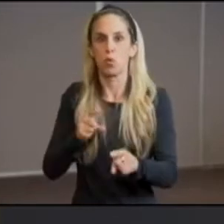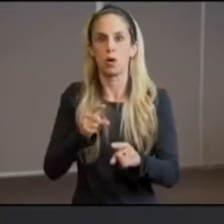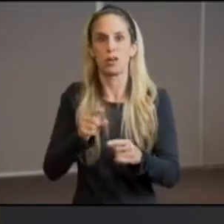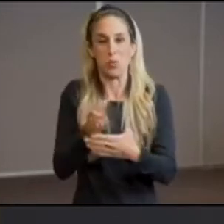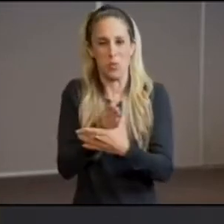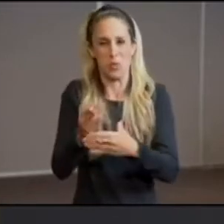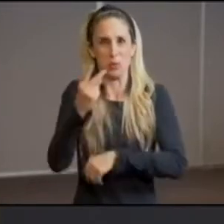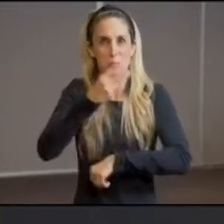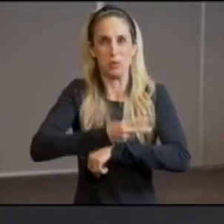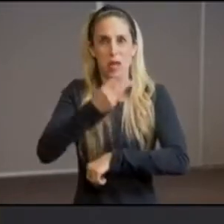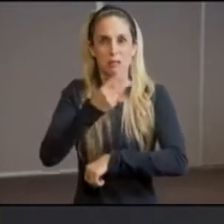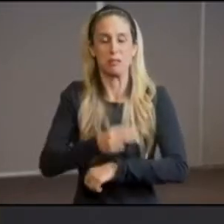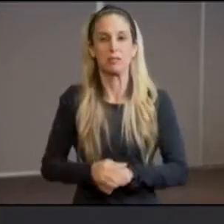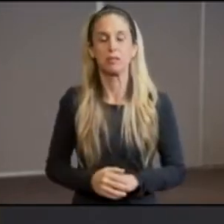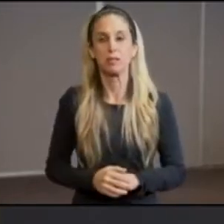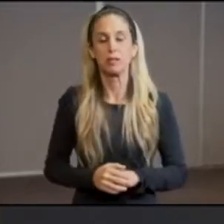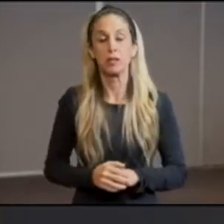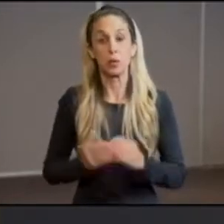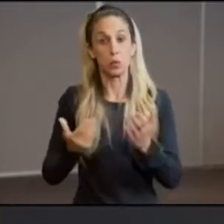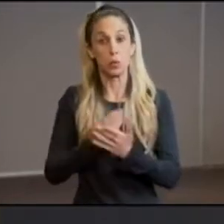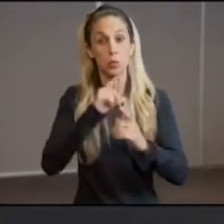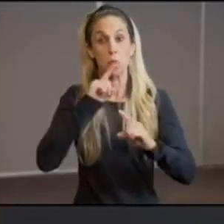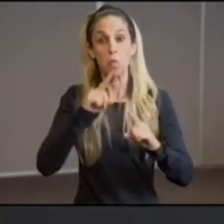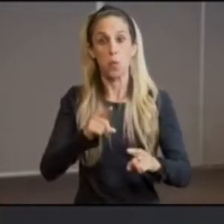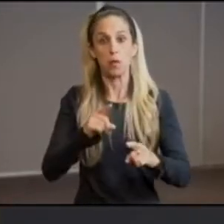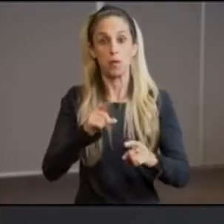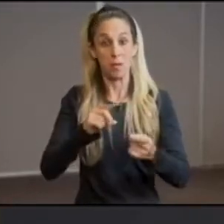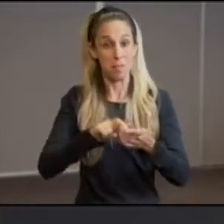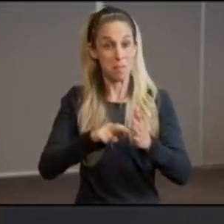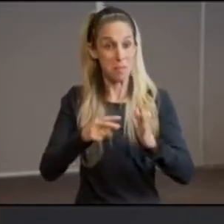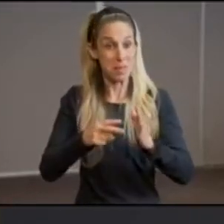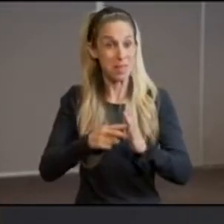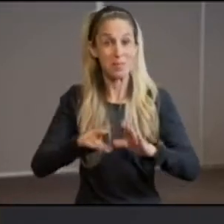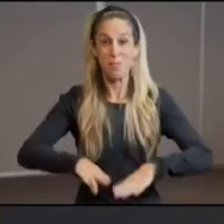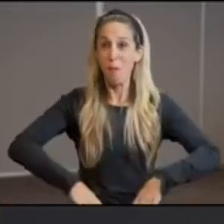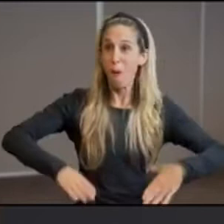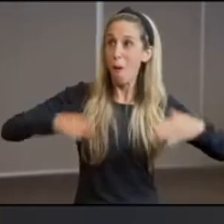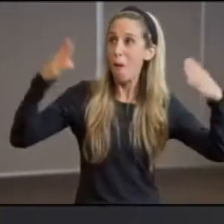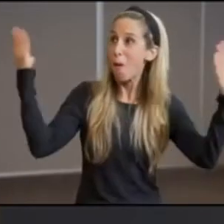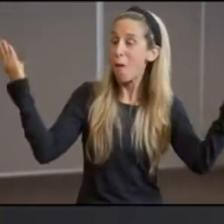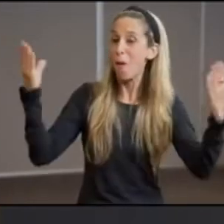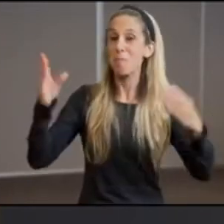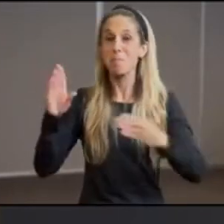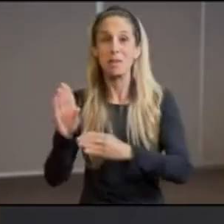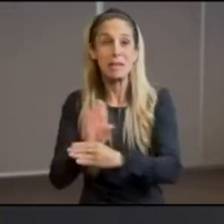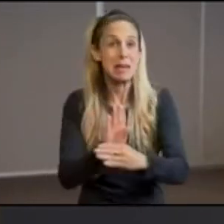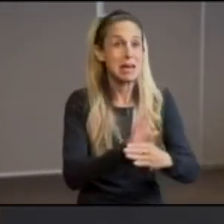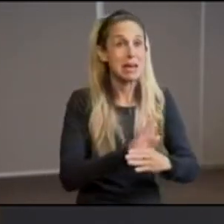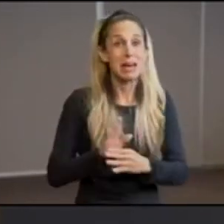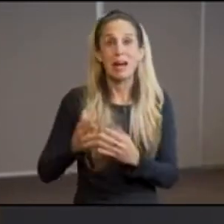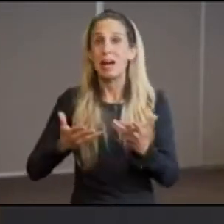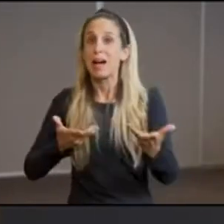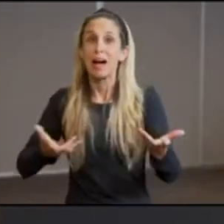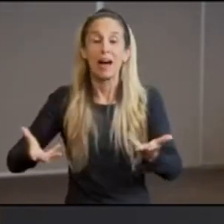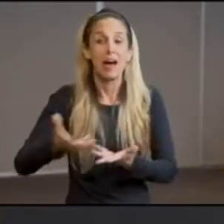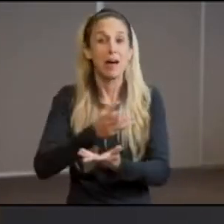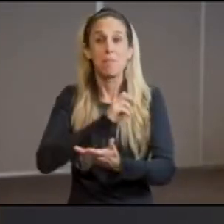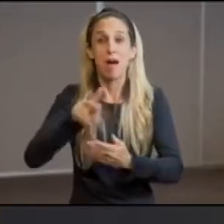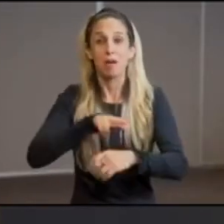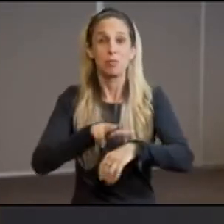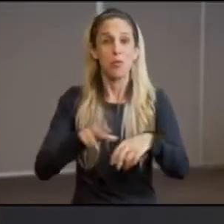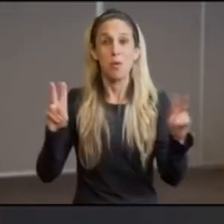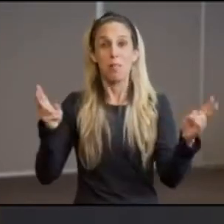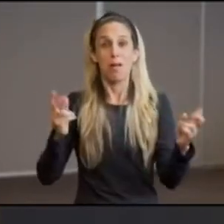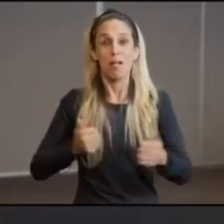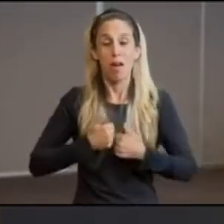period. So this new order does not mean that we're open, let's get back to our lives. What this new order